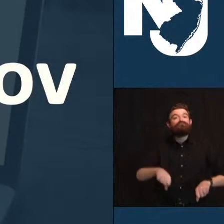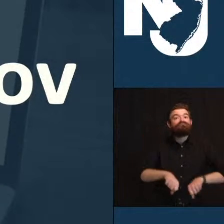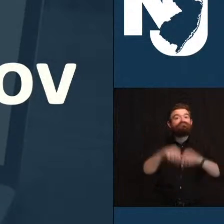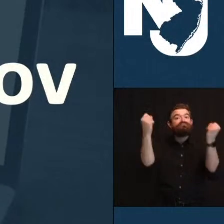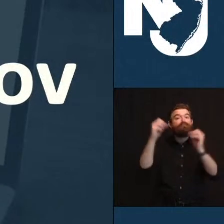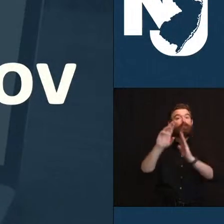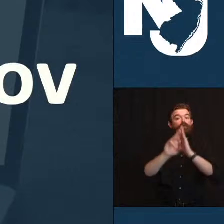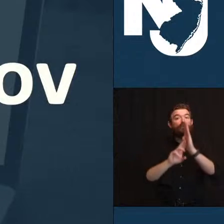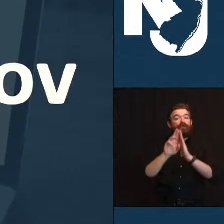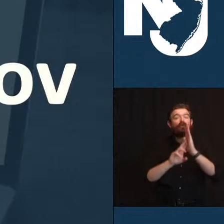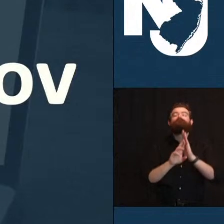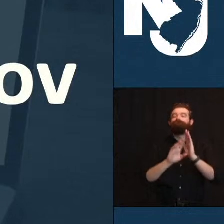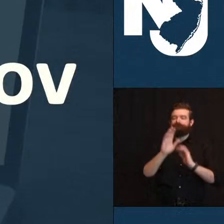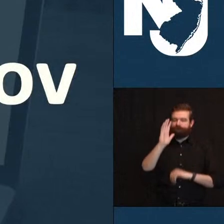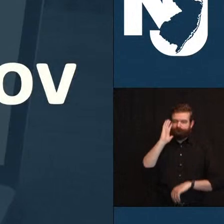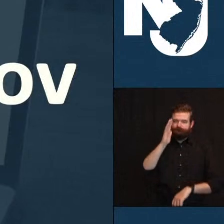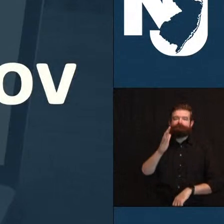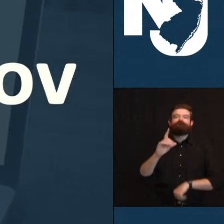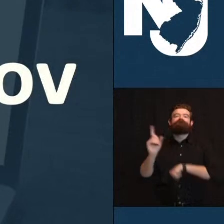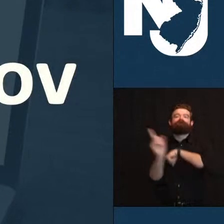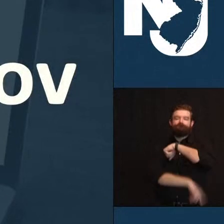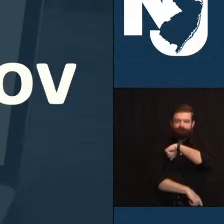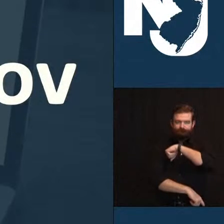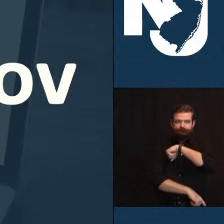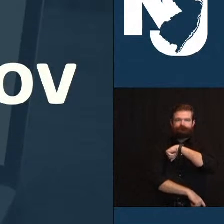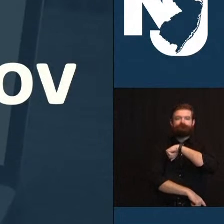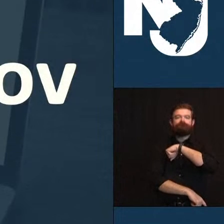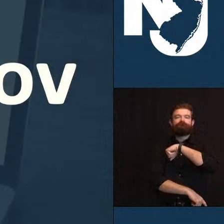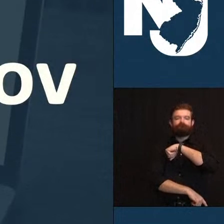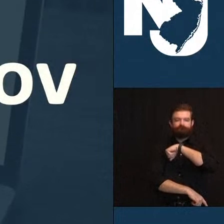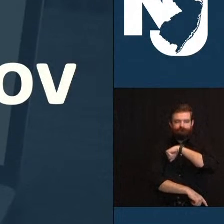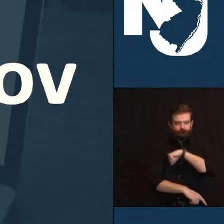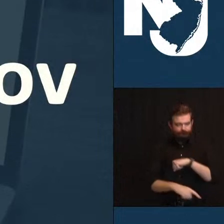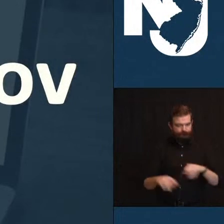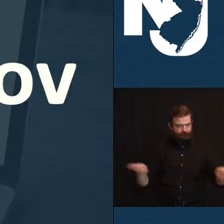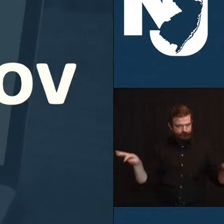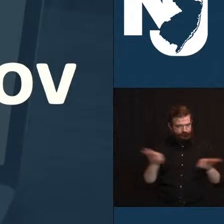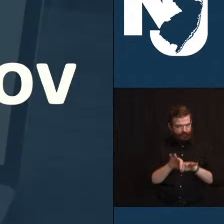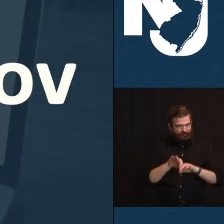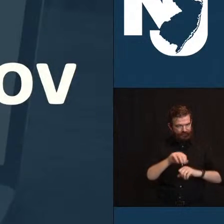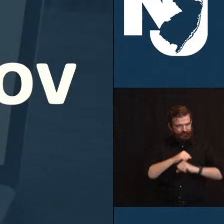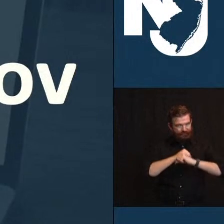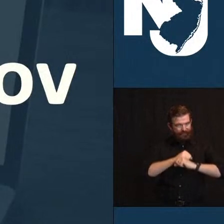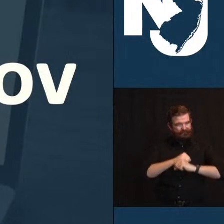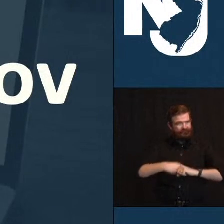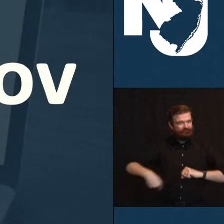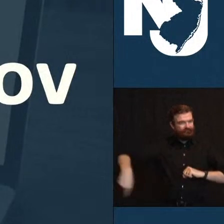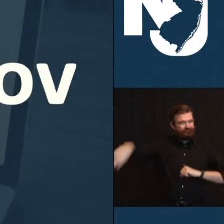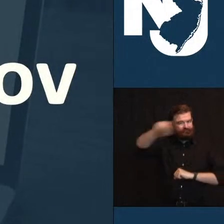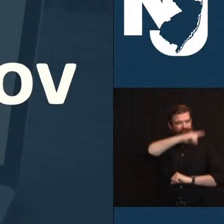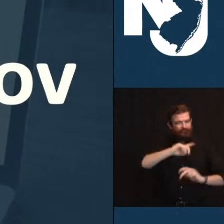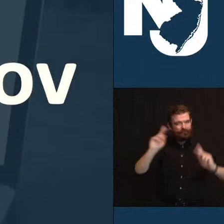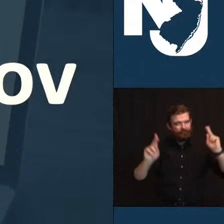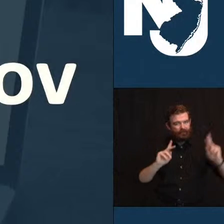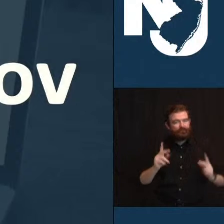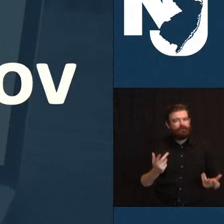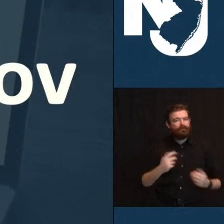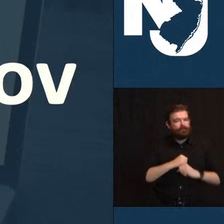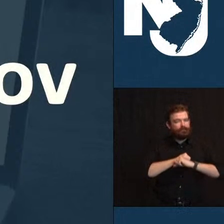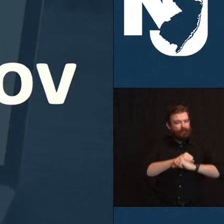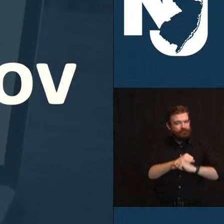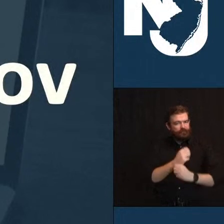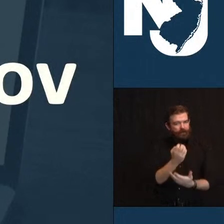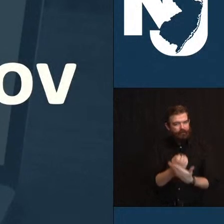economy. It says literally in front of me, public health creates economic health, as you can see. And there are